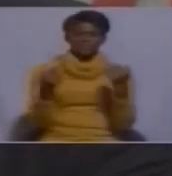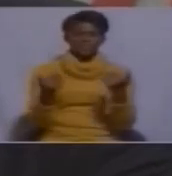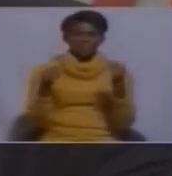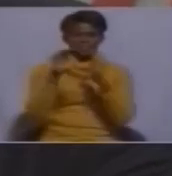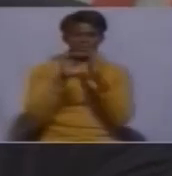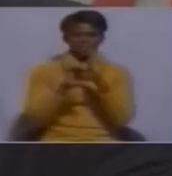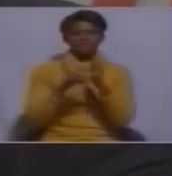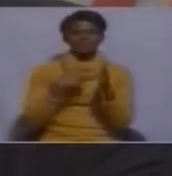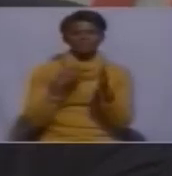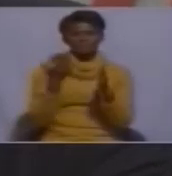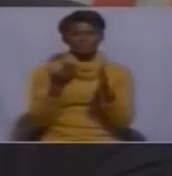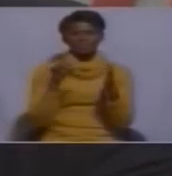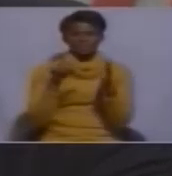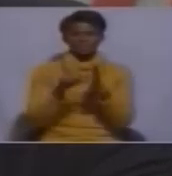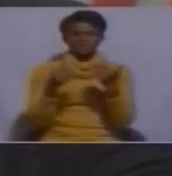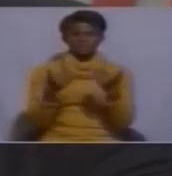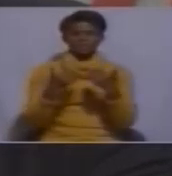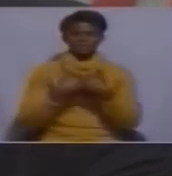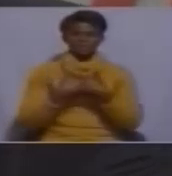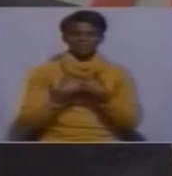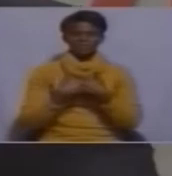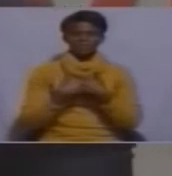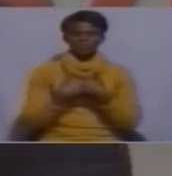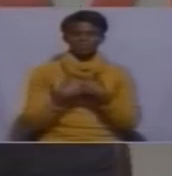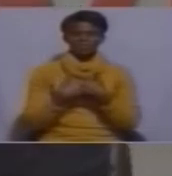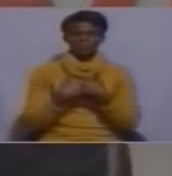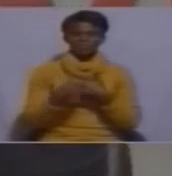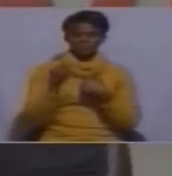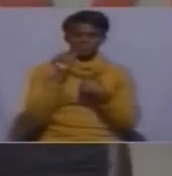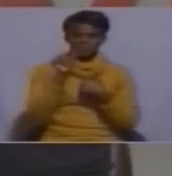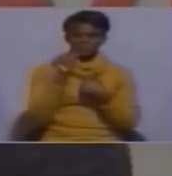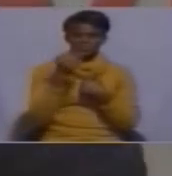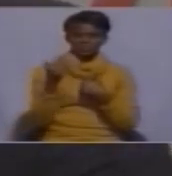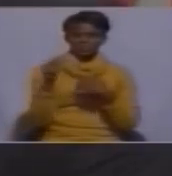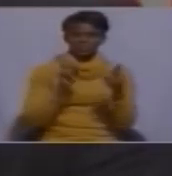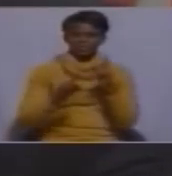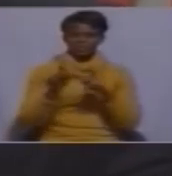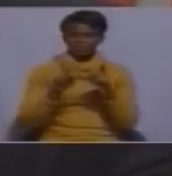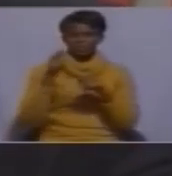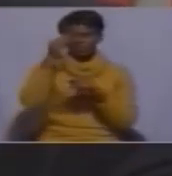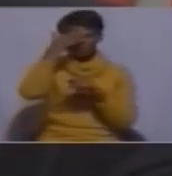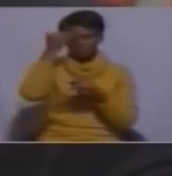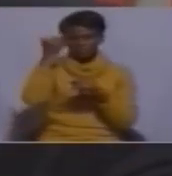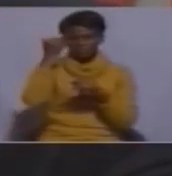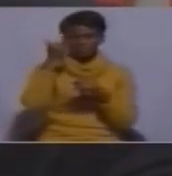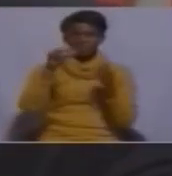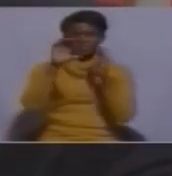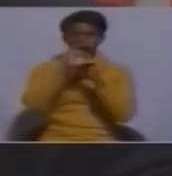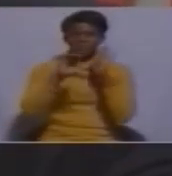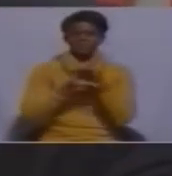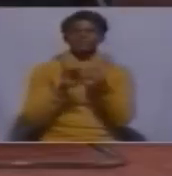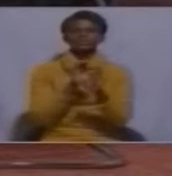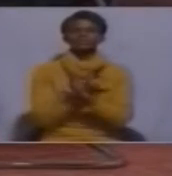place. And then, fortunately, there is one little document which people always forget. This is Constitution of